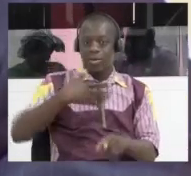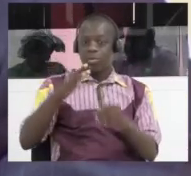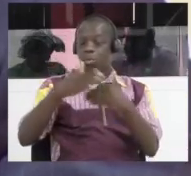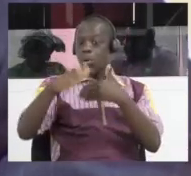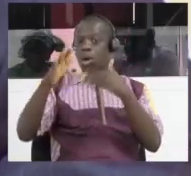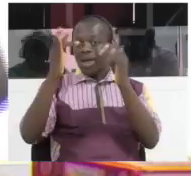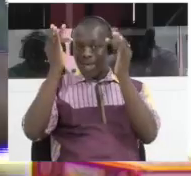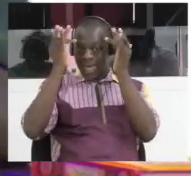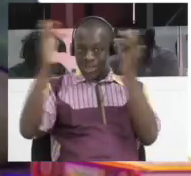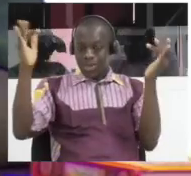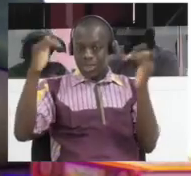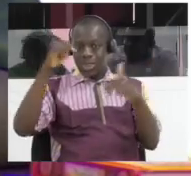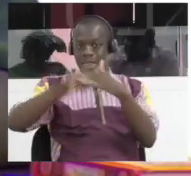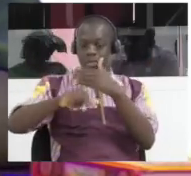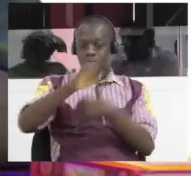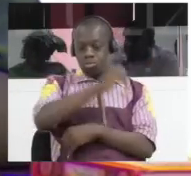d'etats, isn't it?